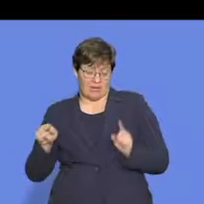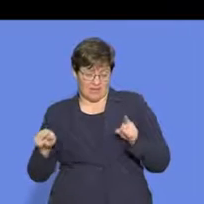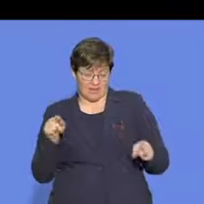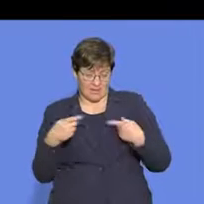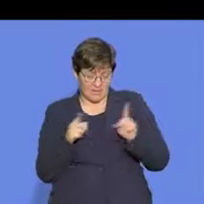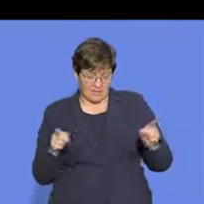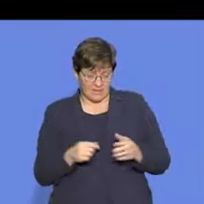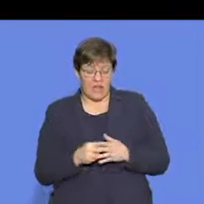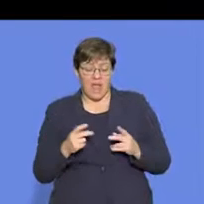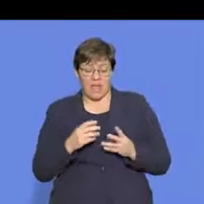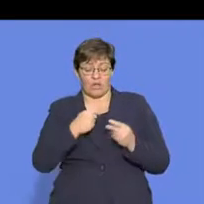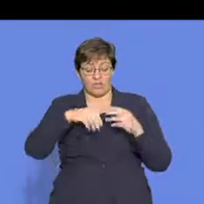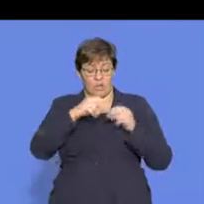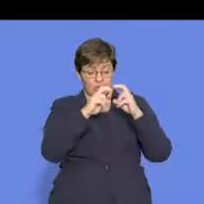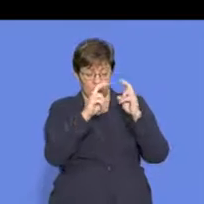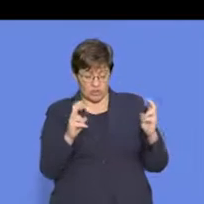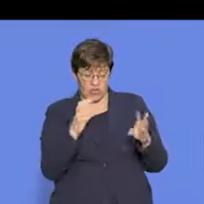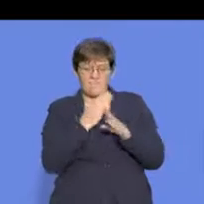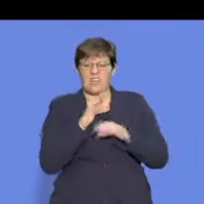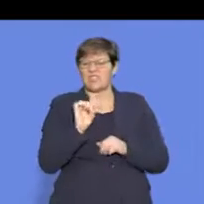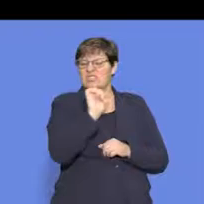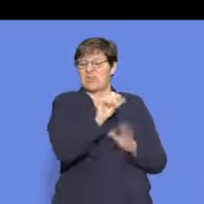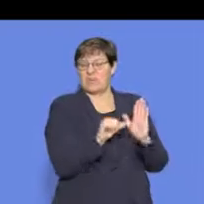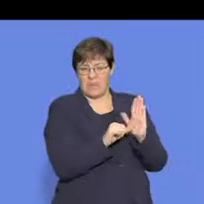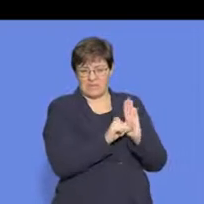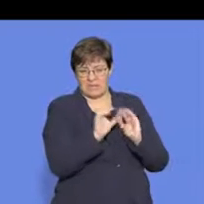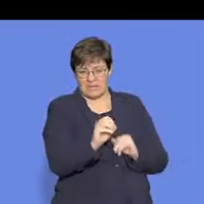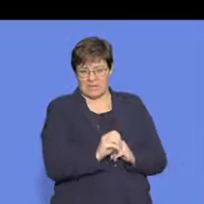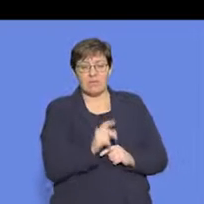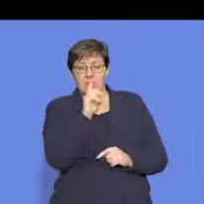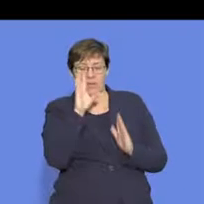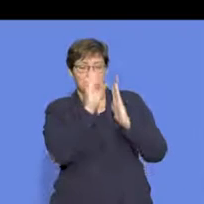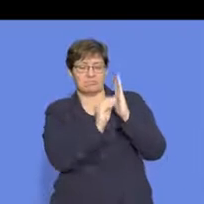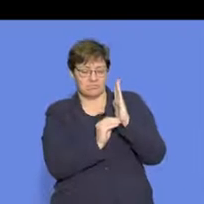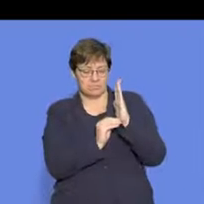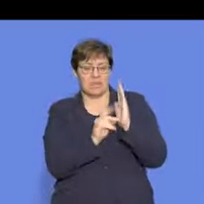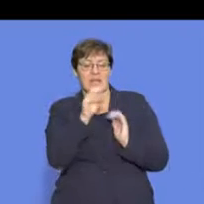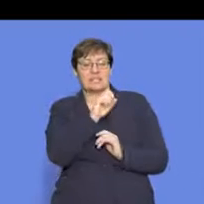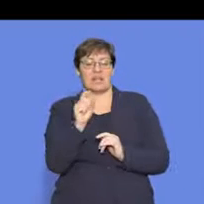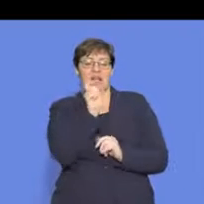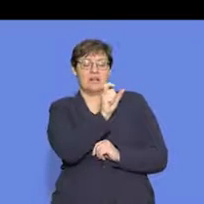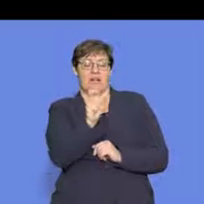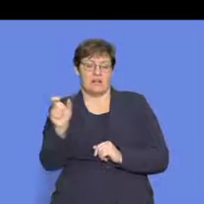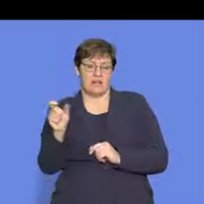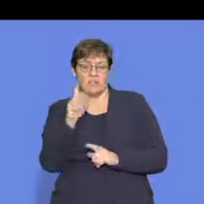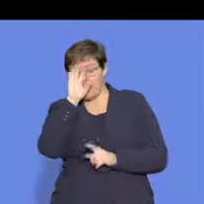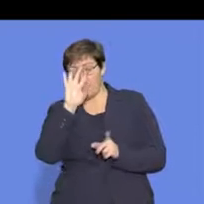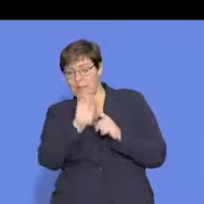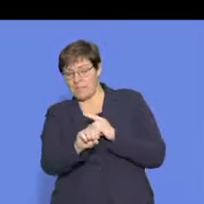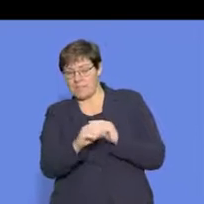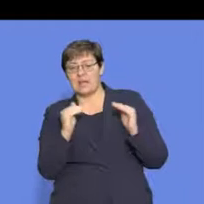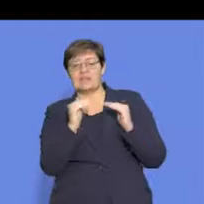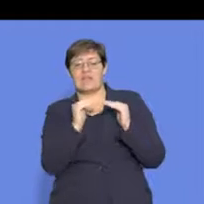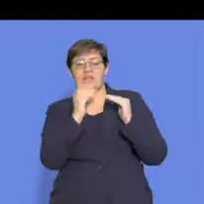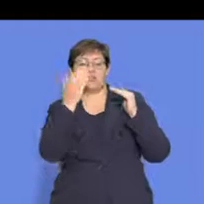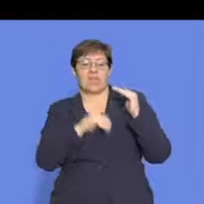cathode is reduction. That there is a salt bridge, and the function of the salt bridge is important, that you can write cell notation,